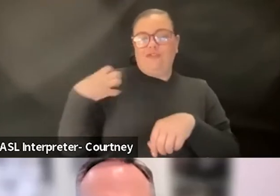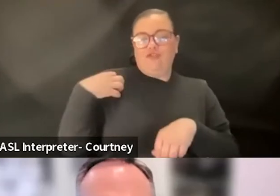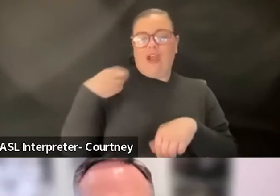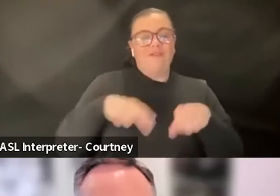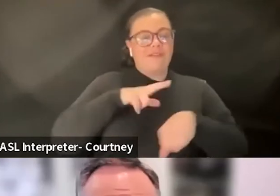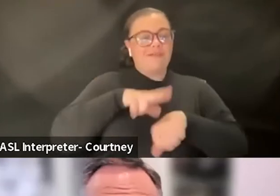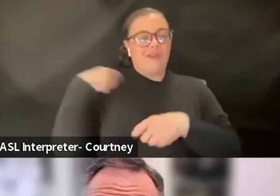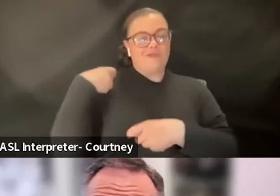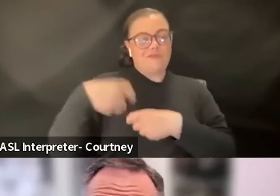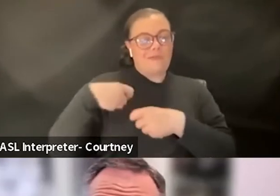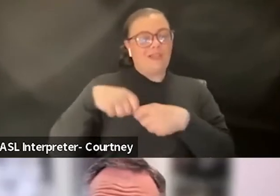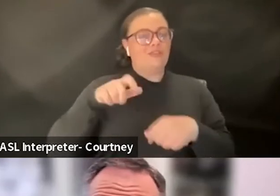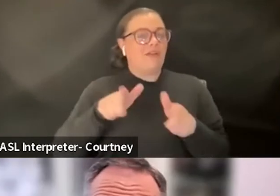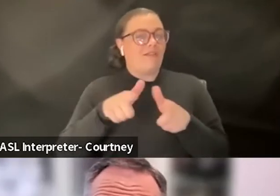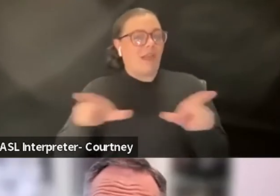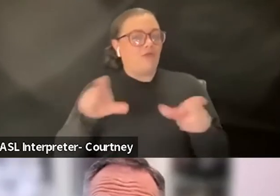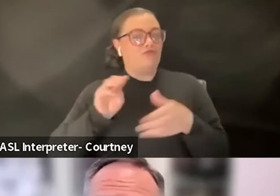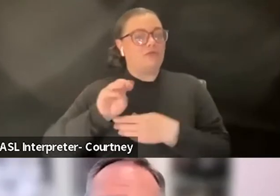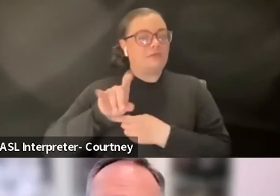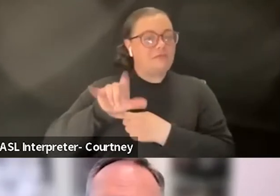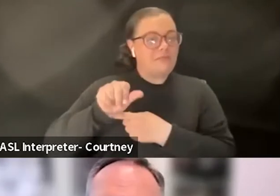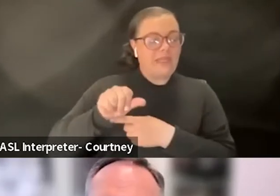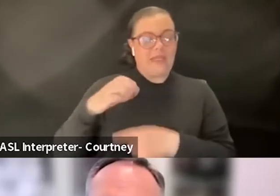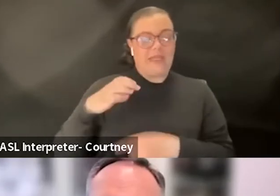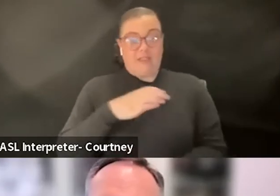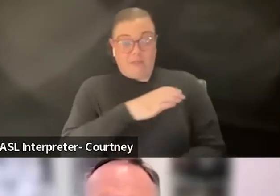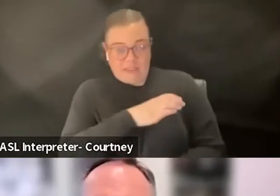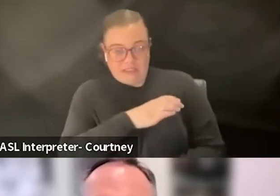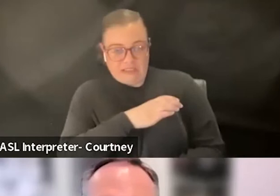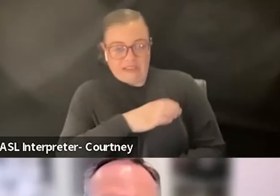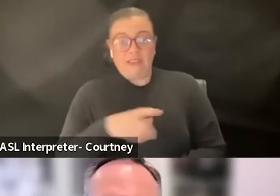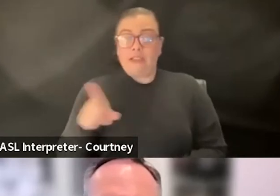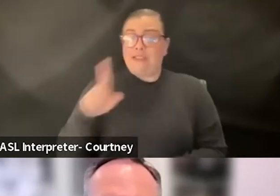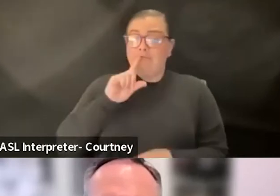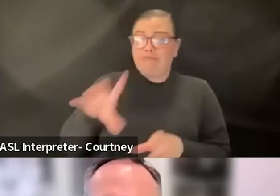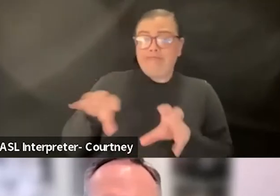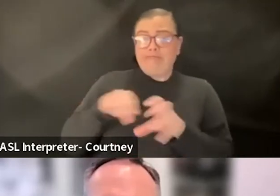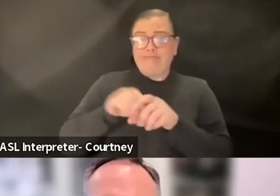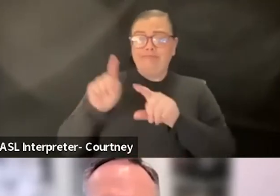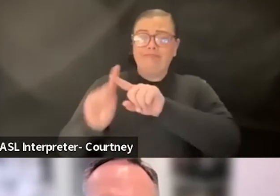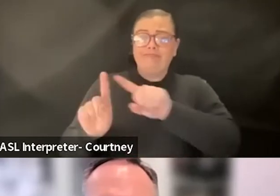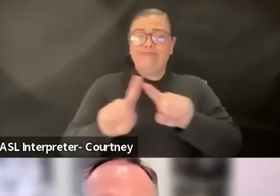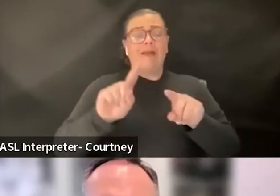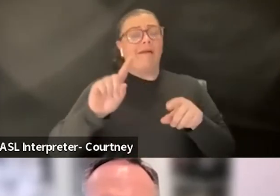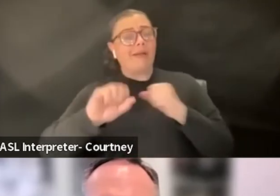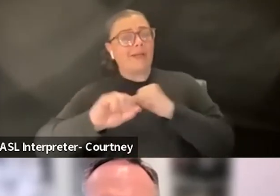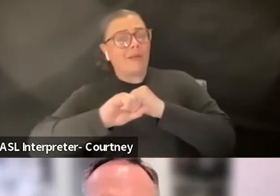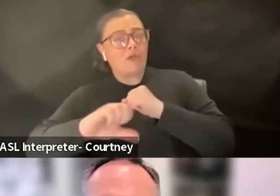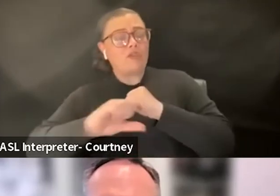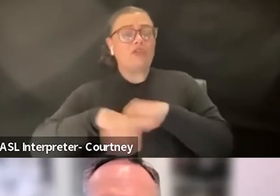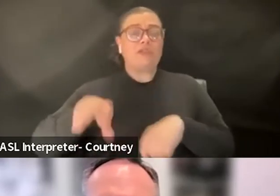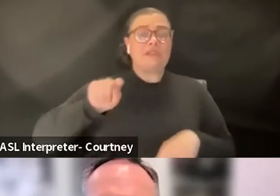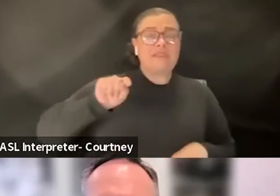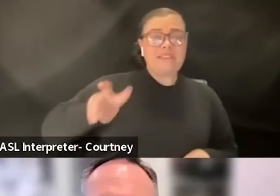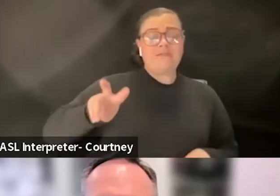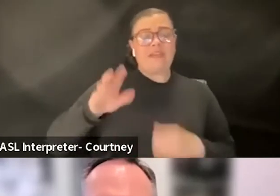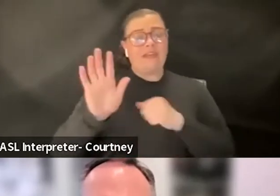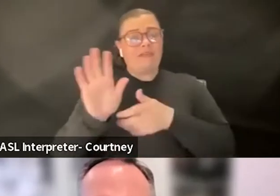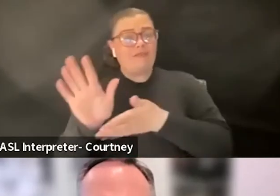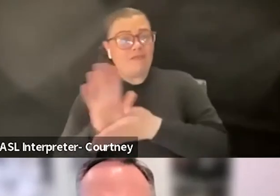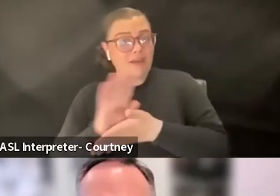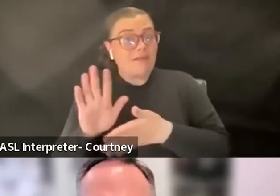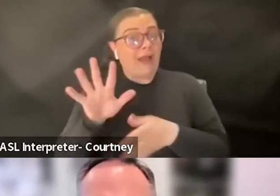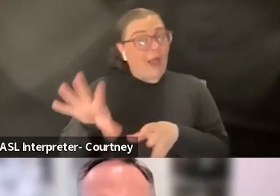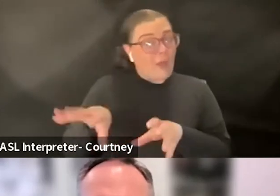daily on commercials, promos, and movie trailers with over 500 film titles to his credit, including as live signature